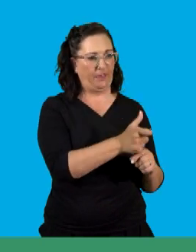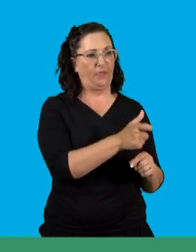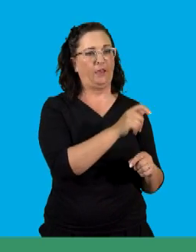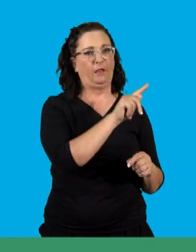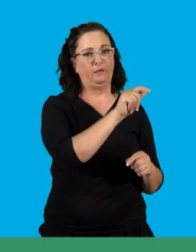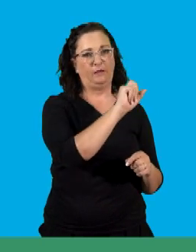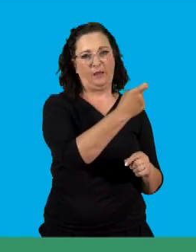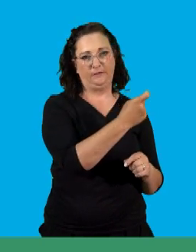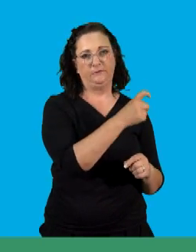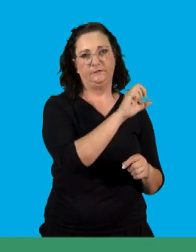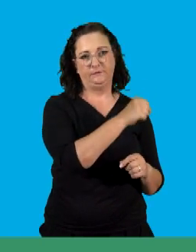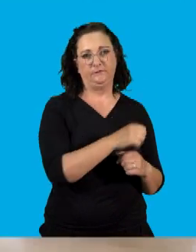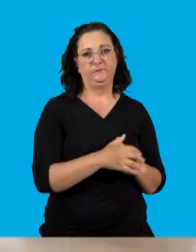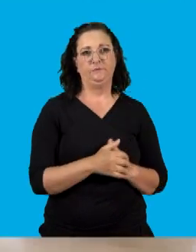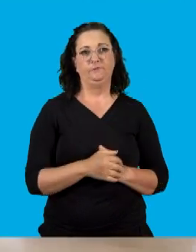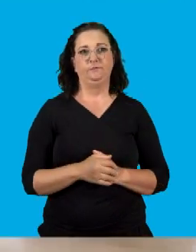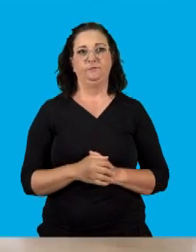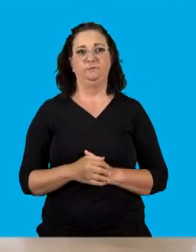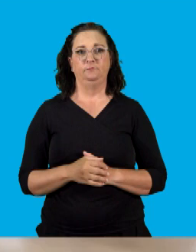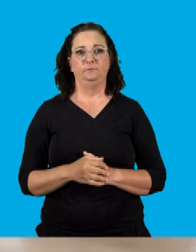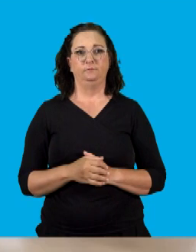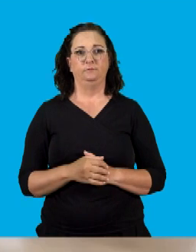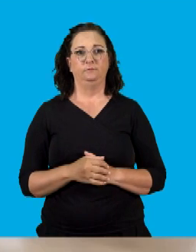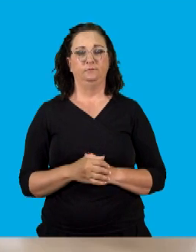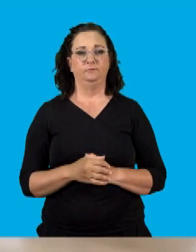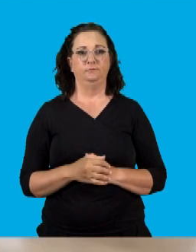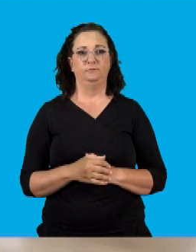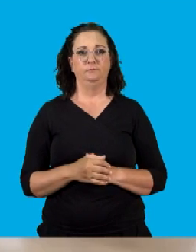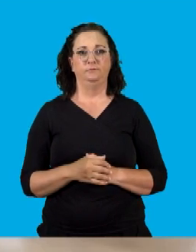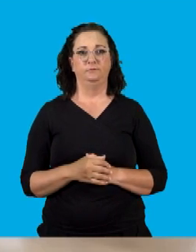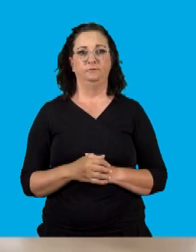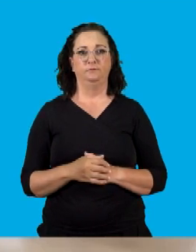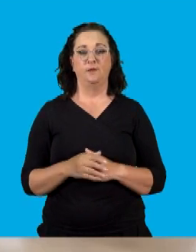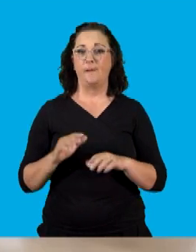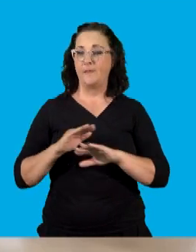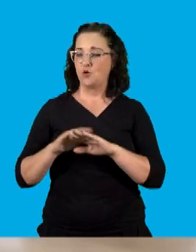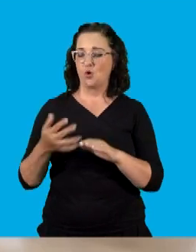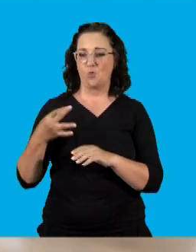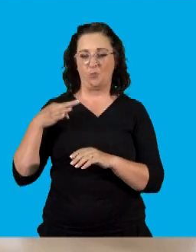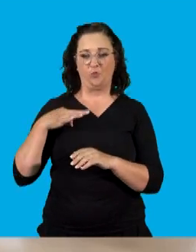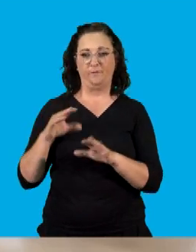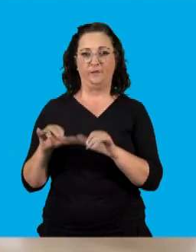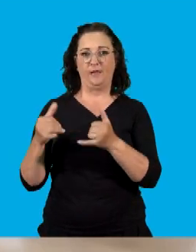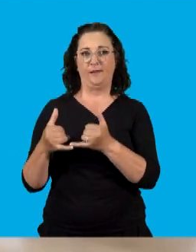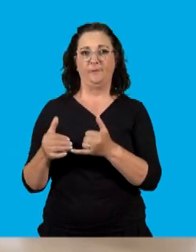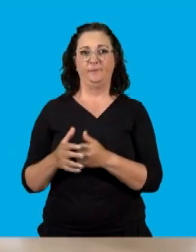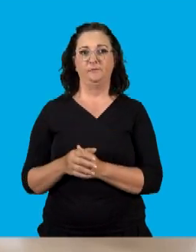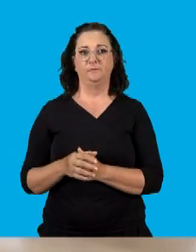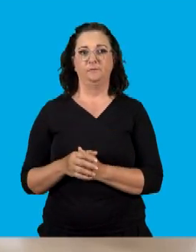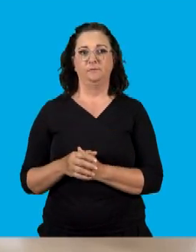taxes based on the profits that they are generating or that they have generated. Whereas with non-profit